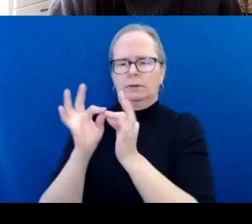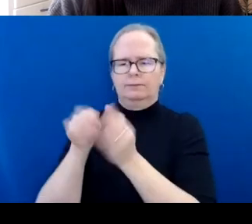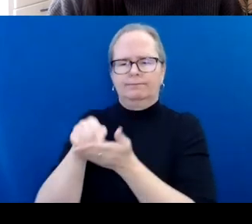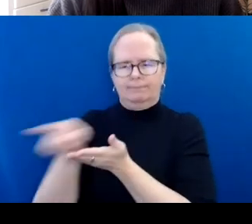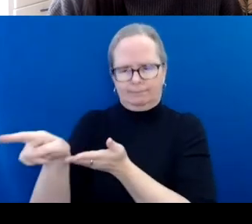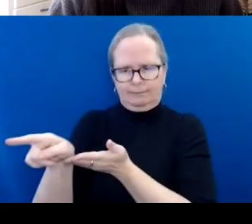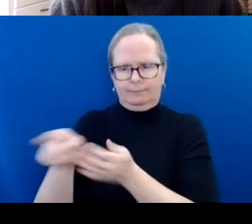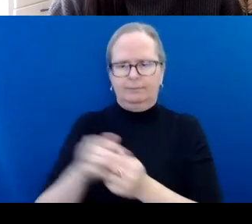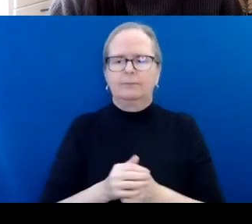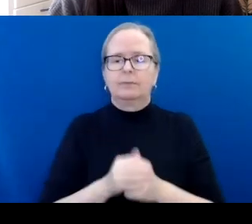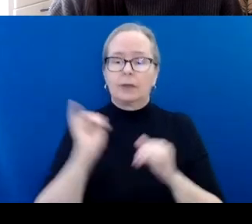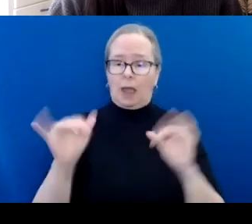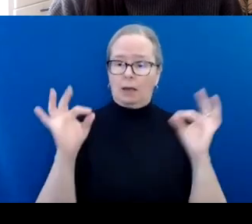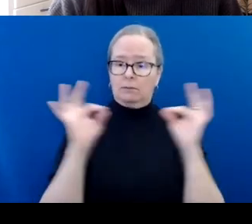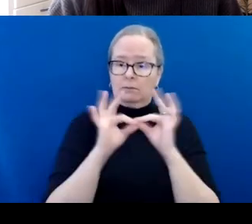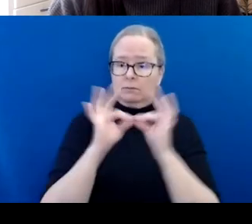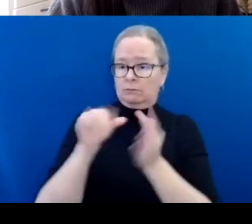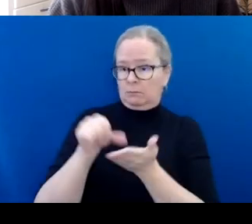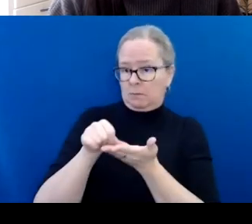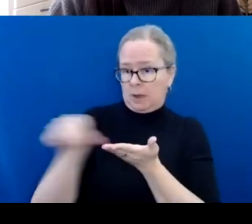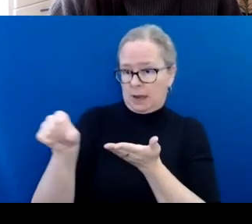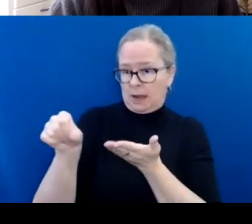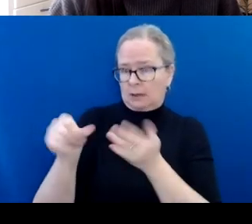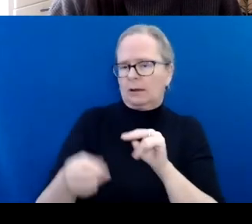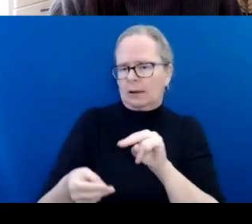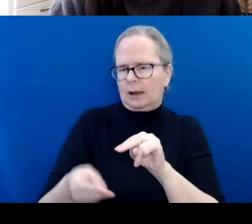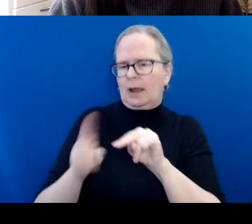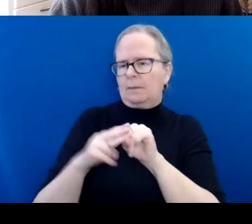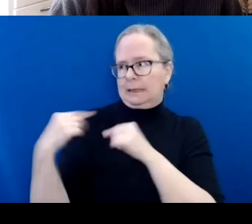and is outlined in the assessor terms of reference.